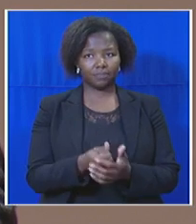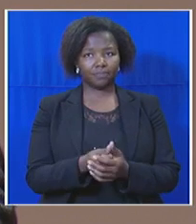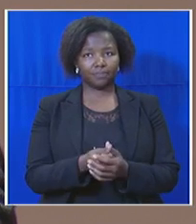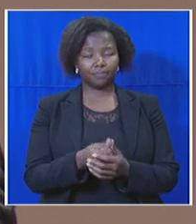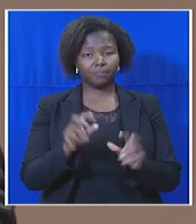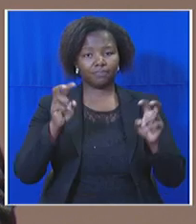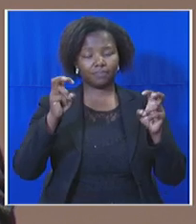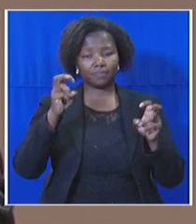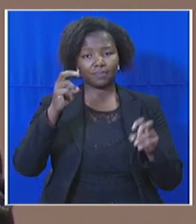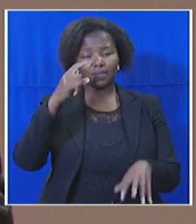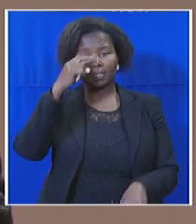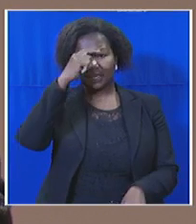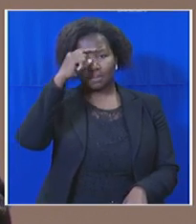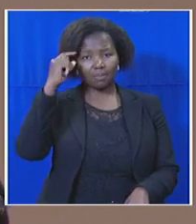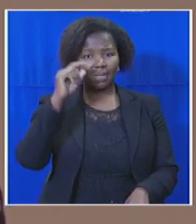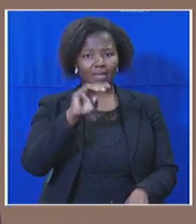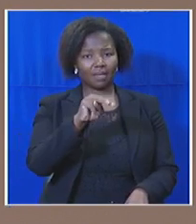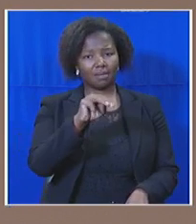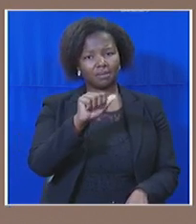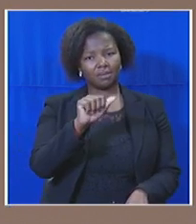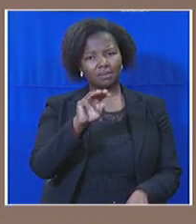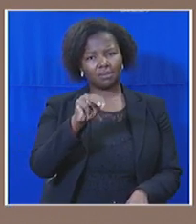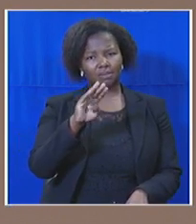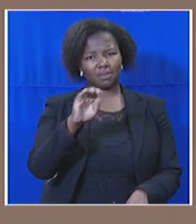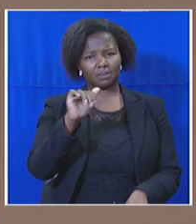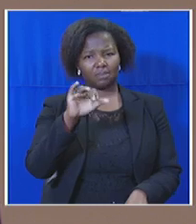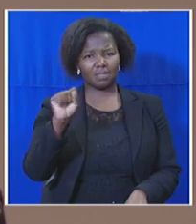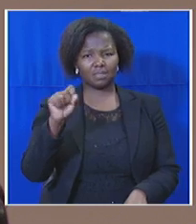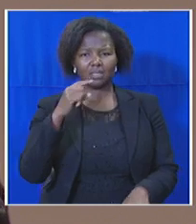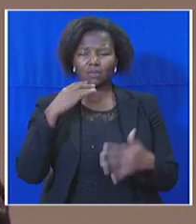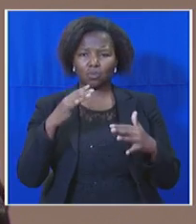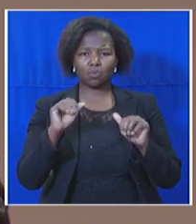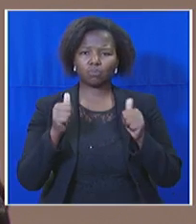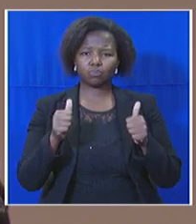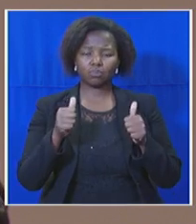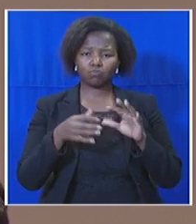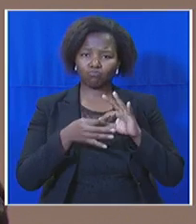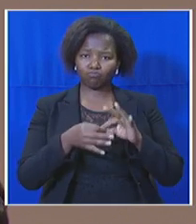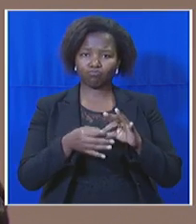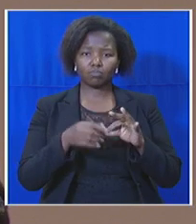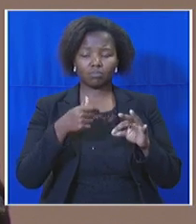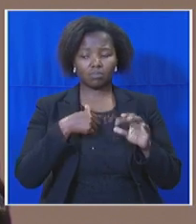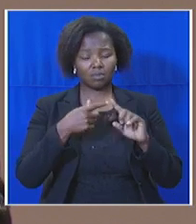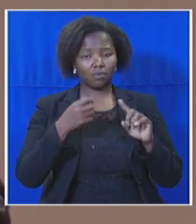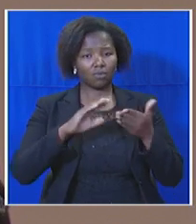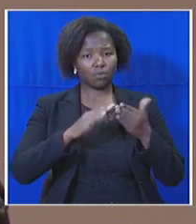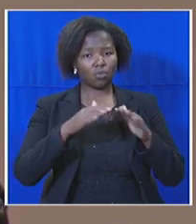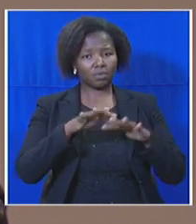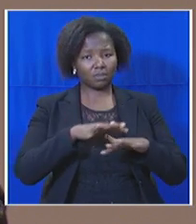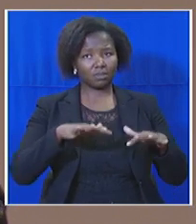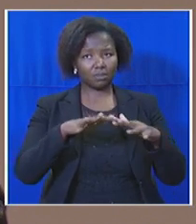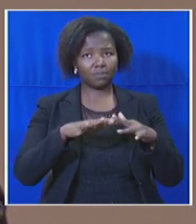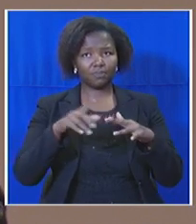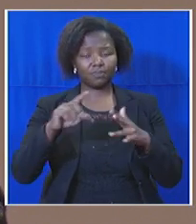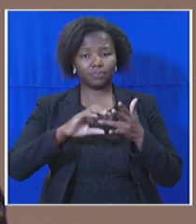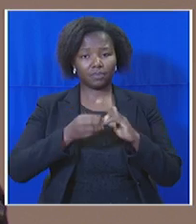are a shining example of the promise of government, the private sector, and communities to eradicating rhino poaching